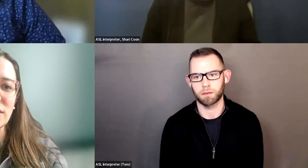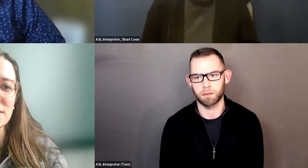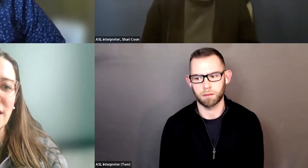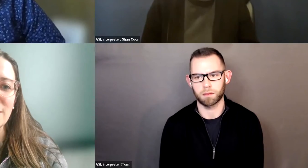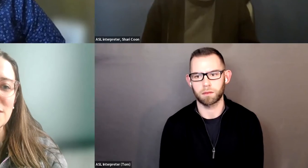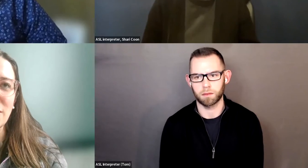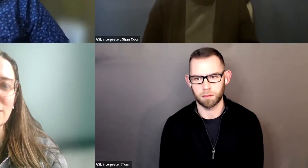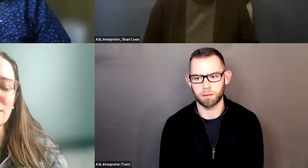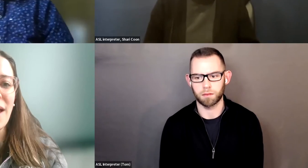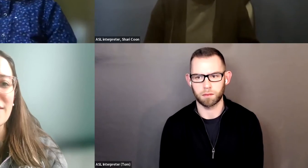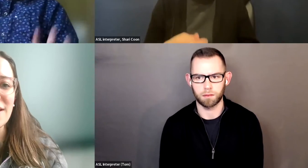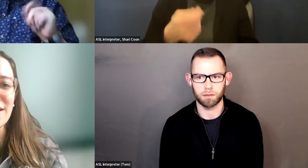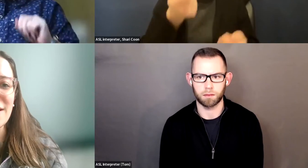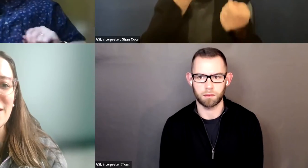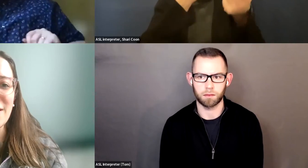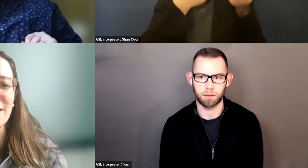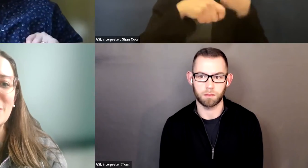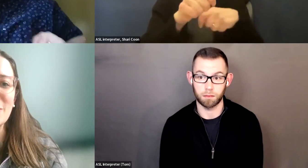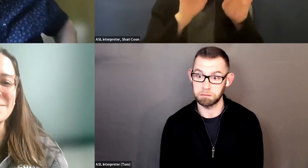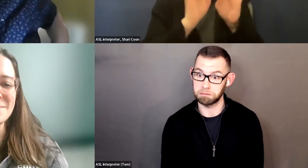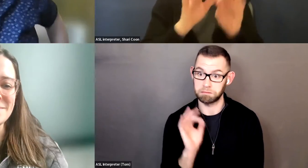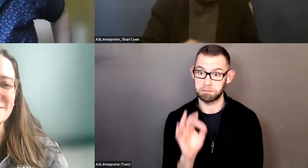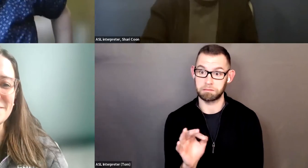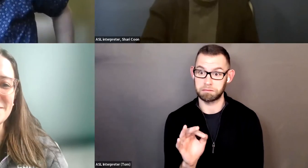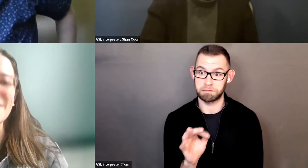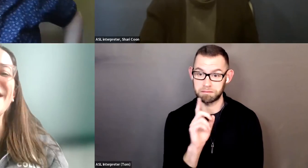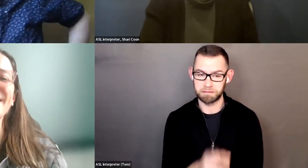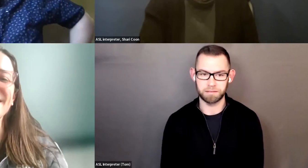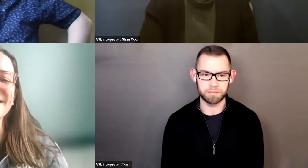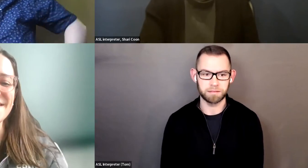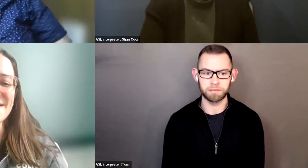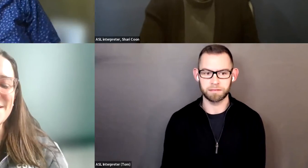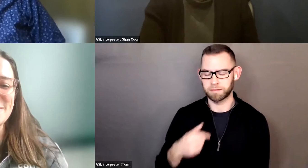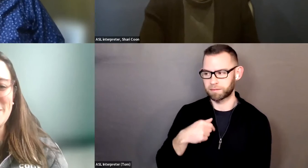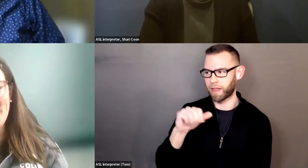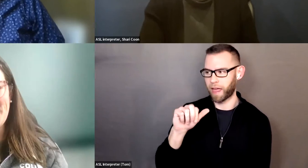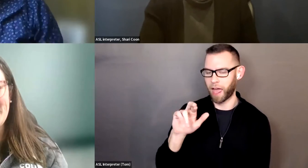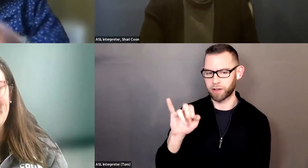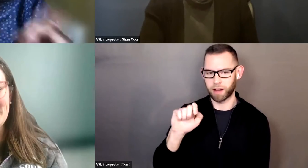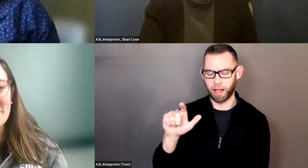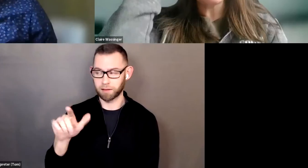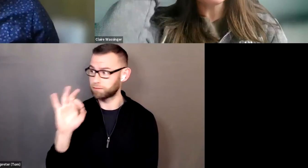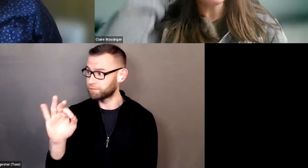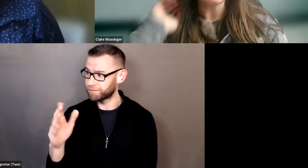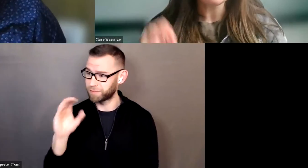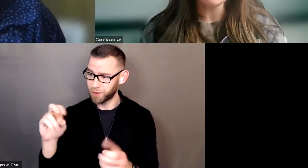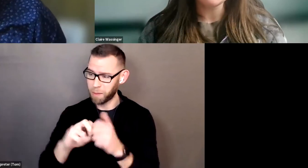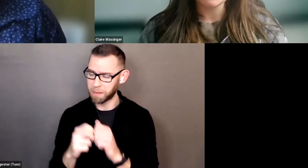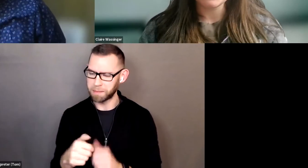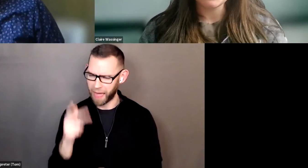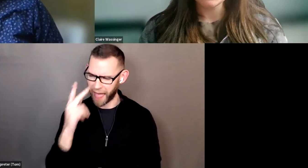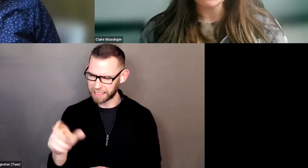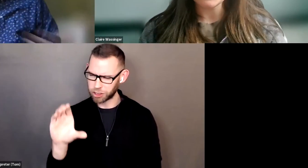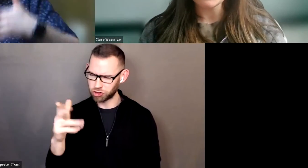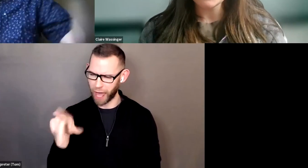students during this time. So Thank you. I'm relieved. Yeah, not a problem. So another question that was in the